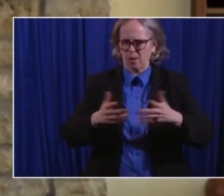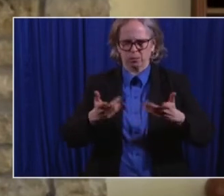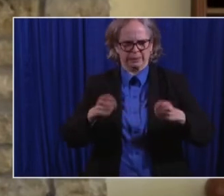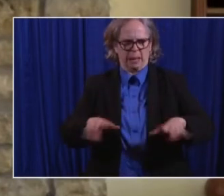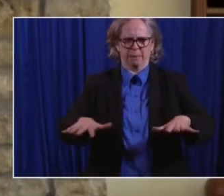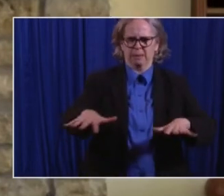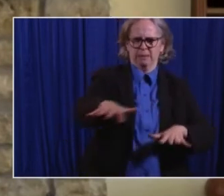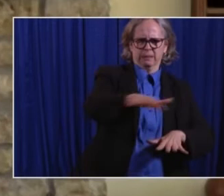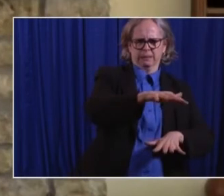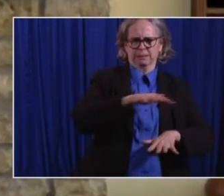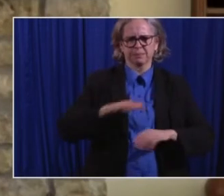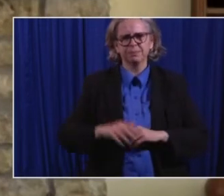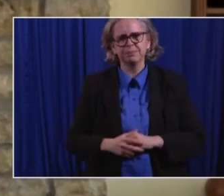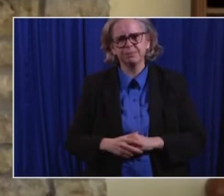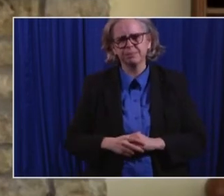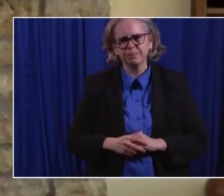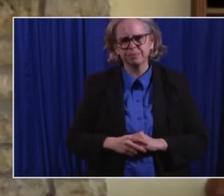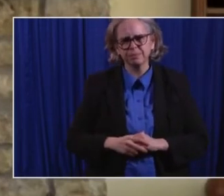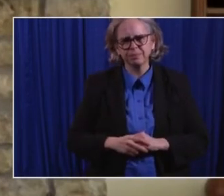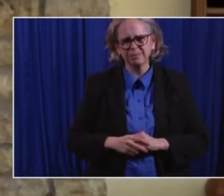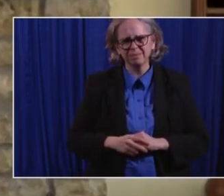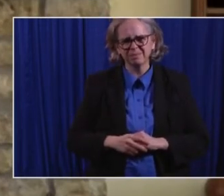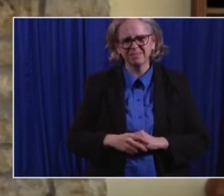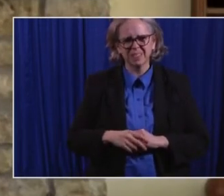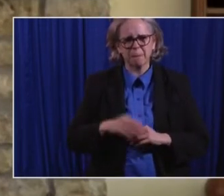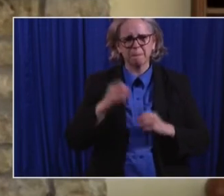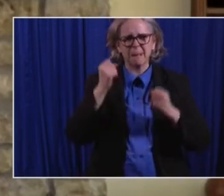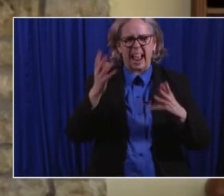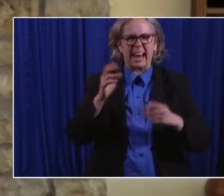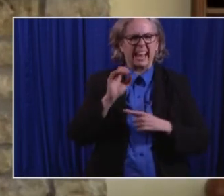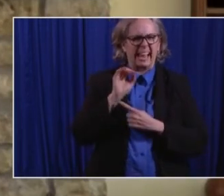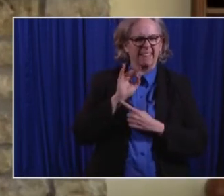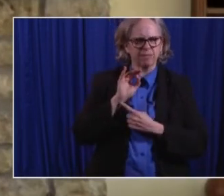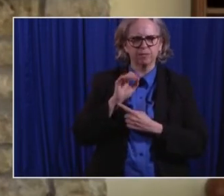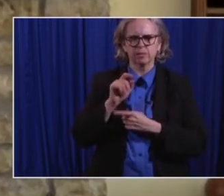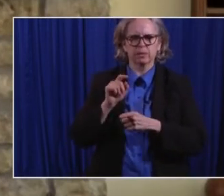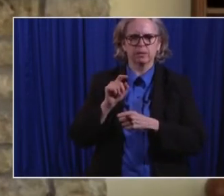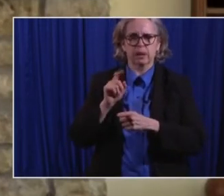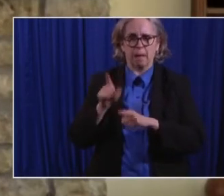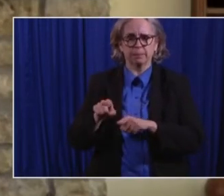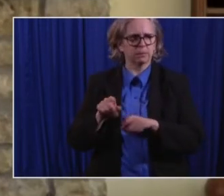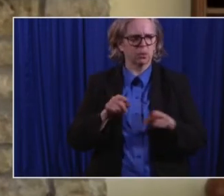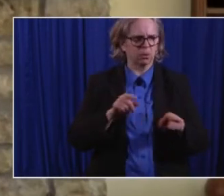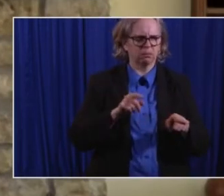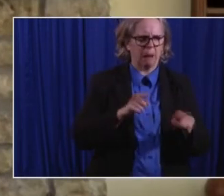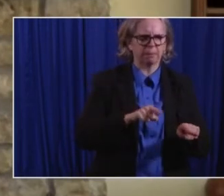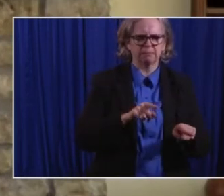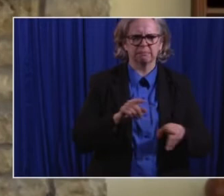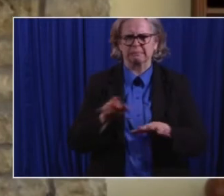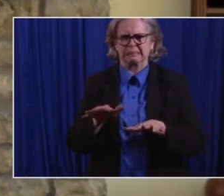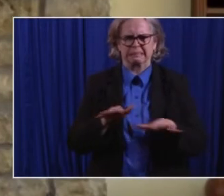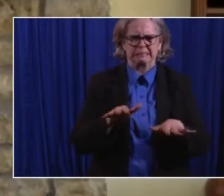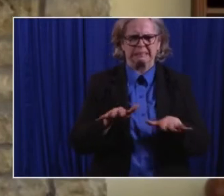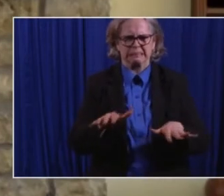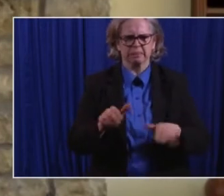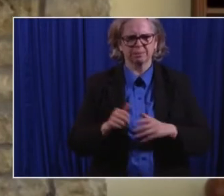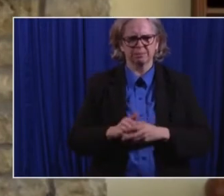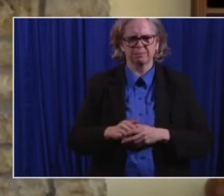So there's a lot of factors in there. But if you're asking me the question, could we roll it back? Sure. I